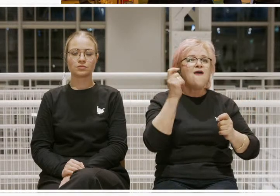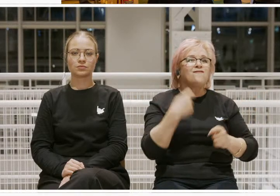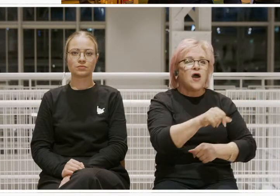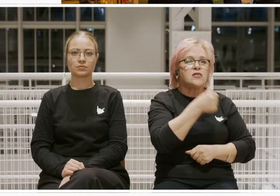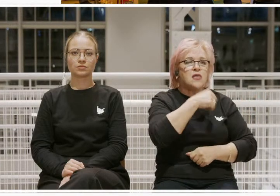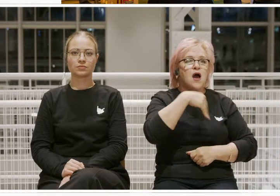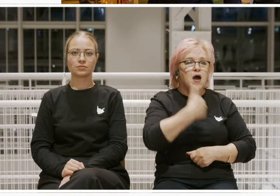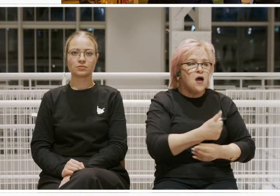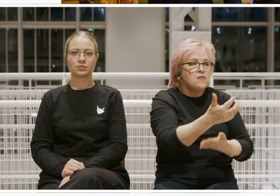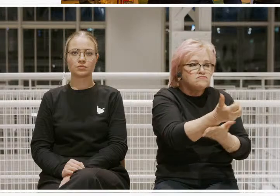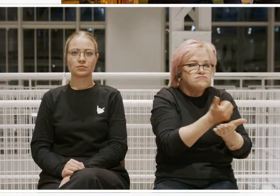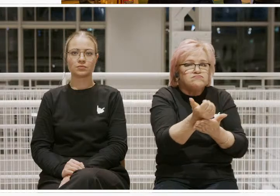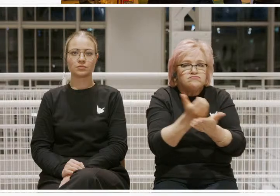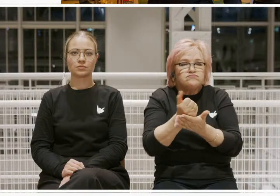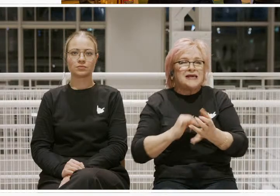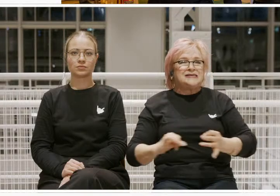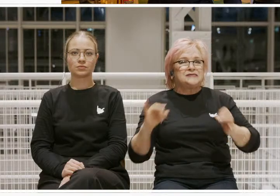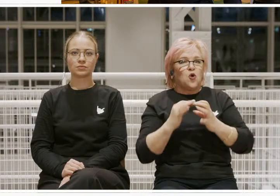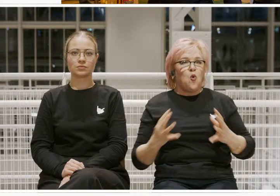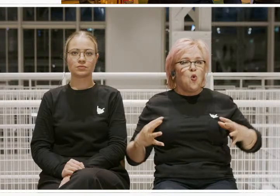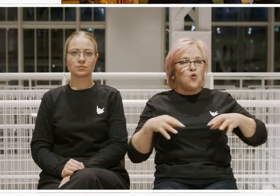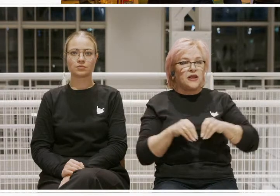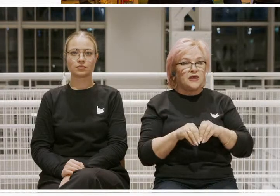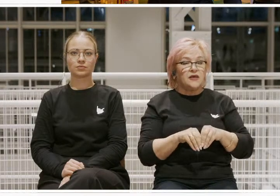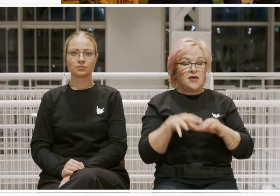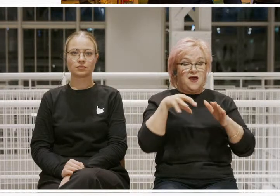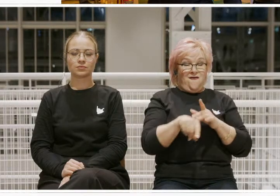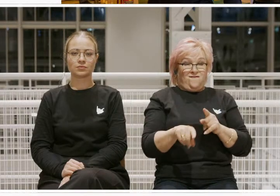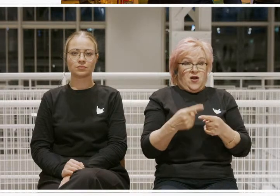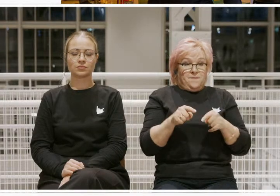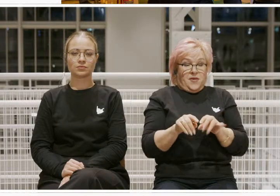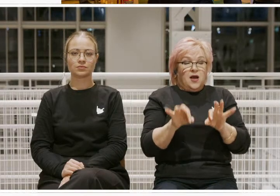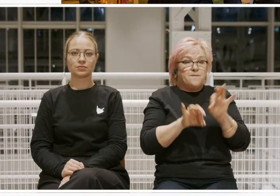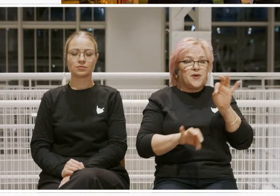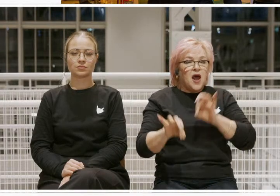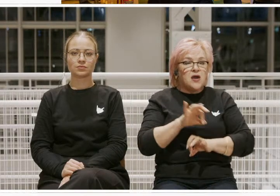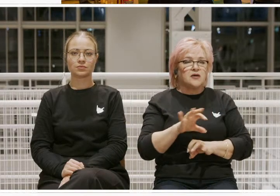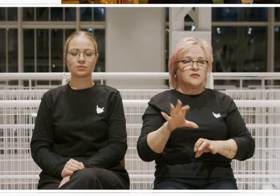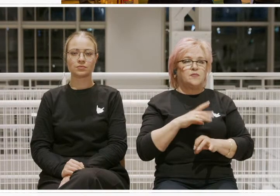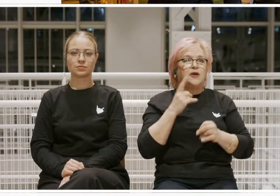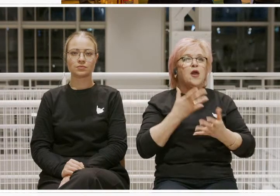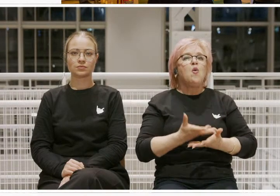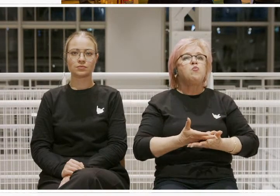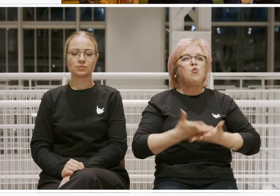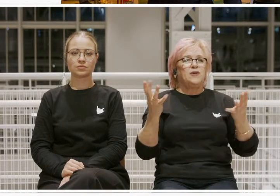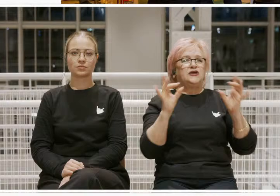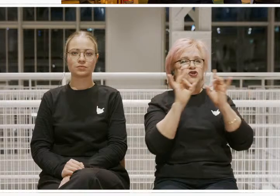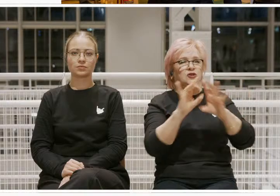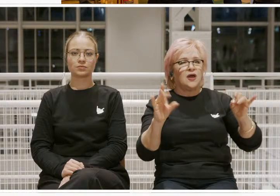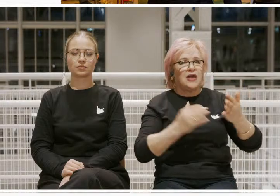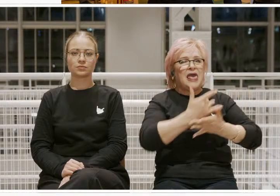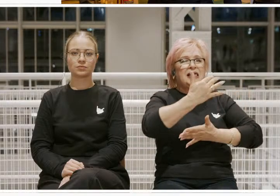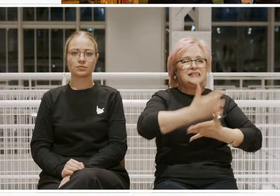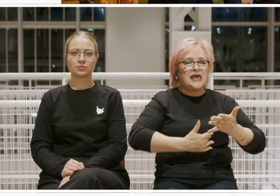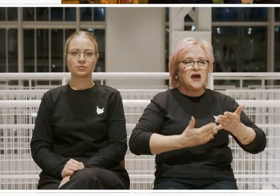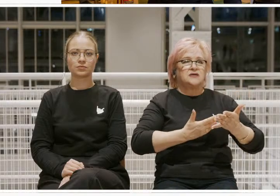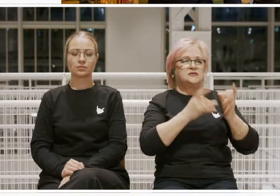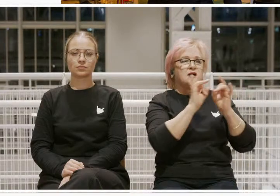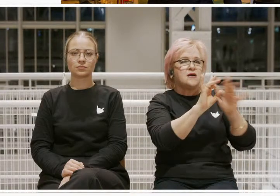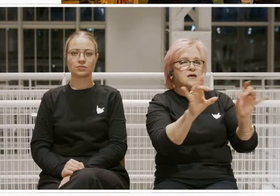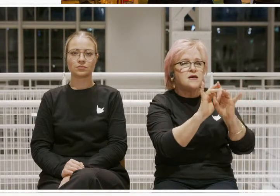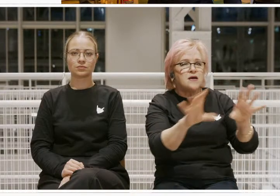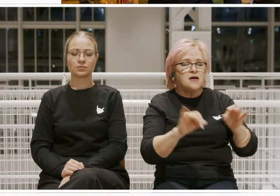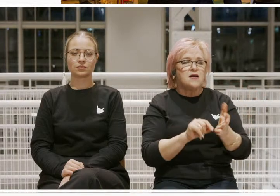readings, and they generated podcasts, and they held